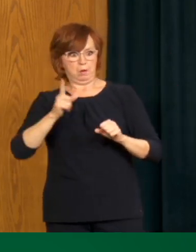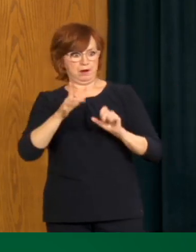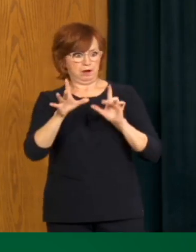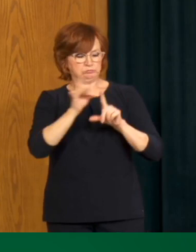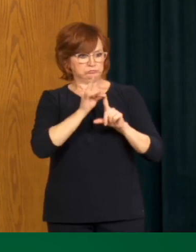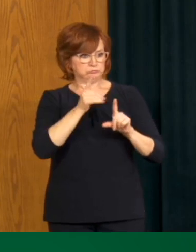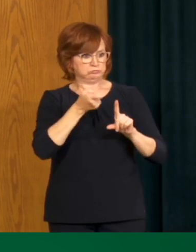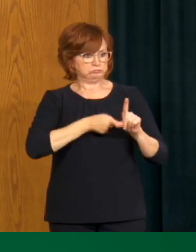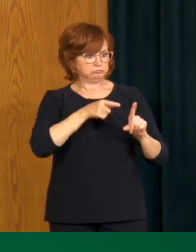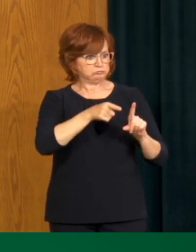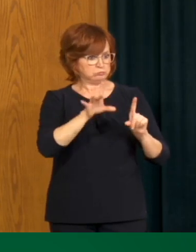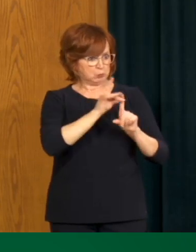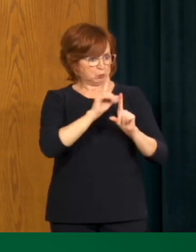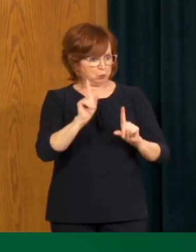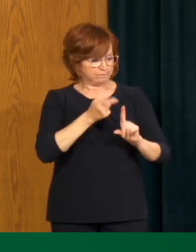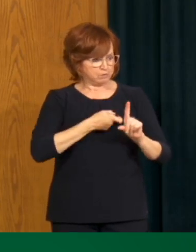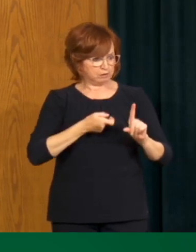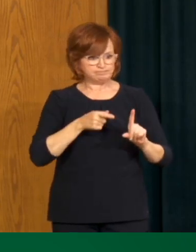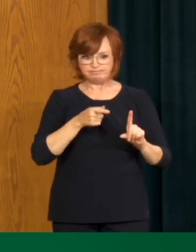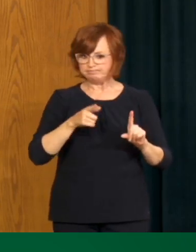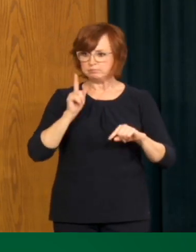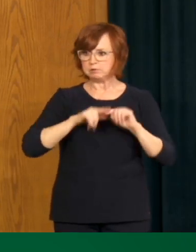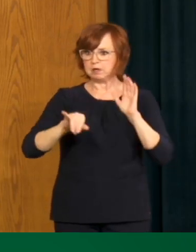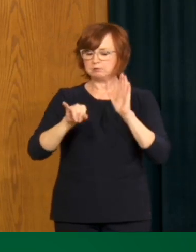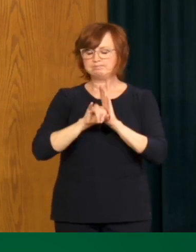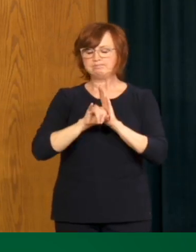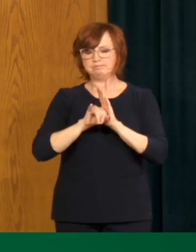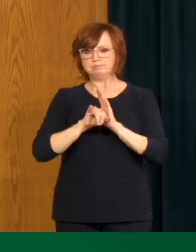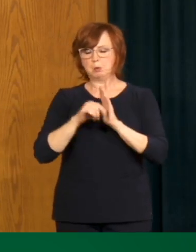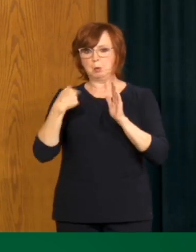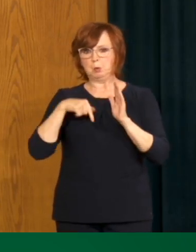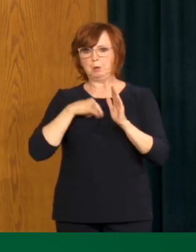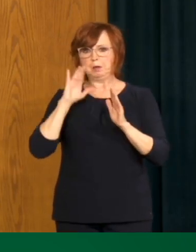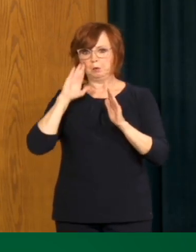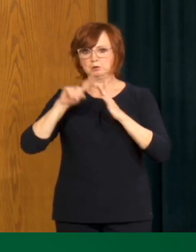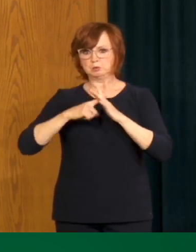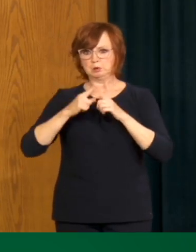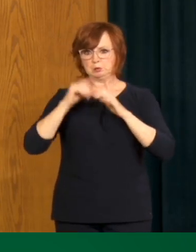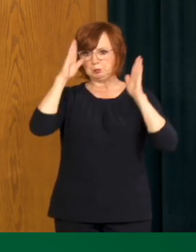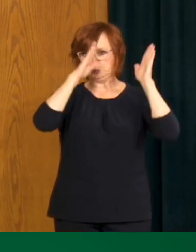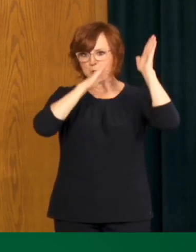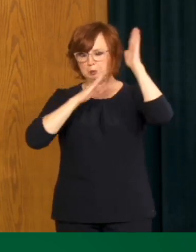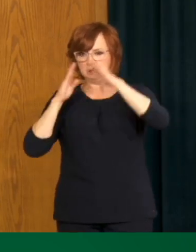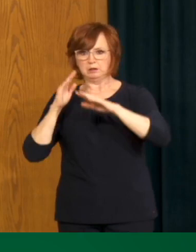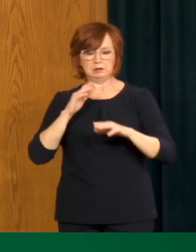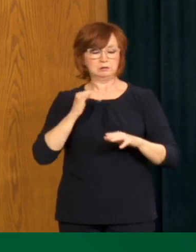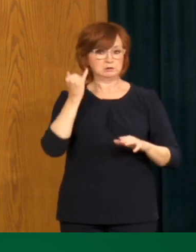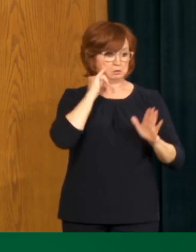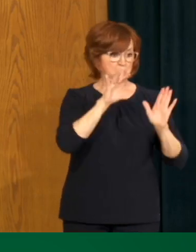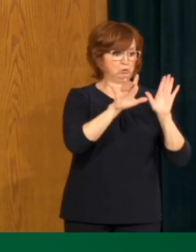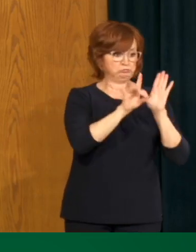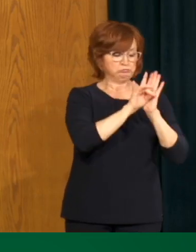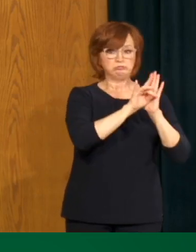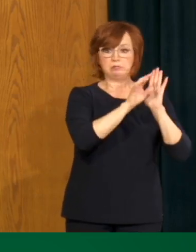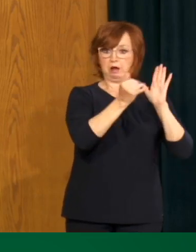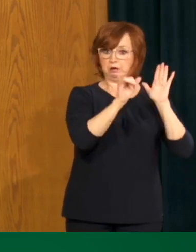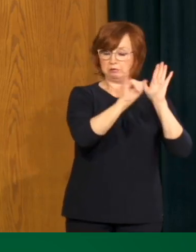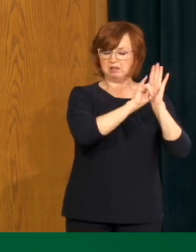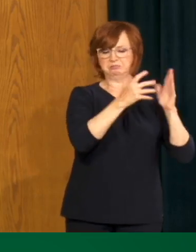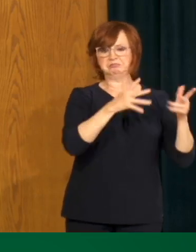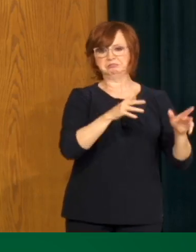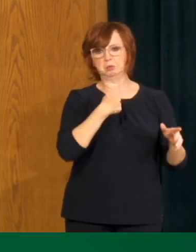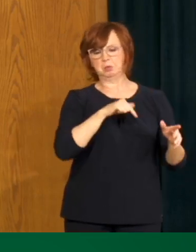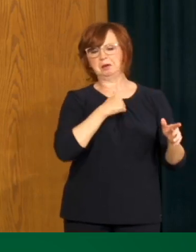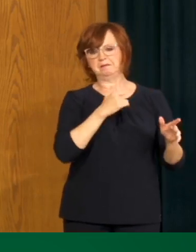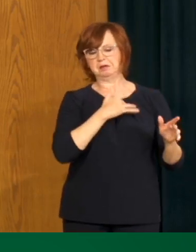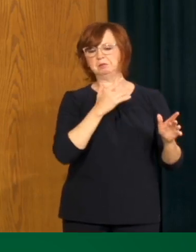are under investigation. But that is important. Whenever we see an increase in cases, we need to investigate. If we can link the cases to